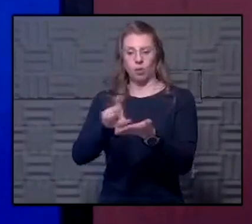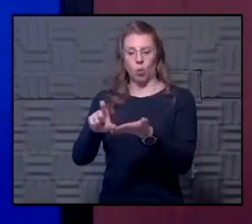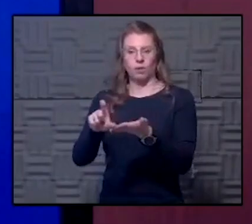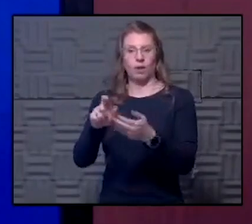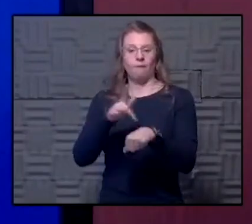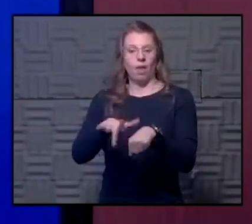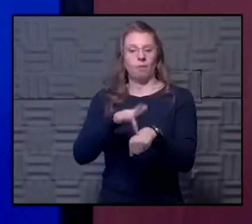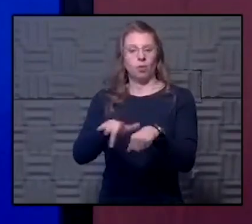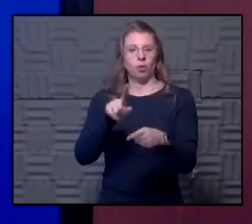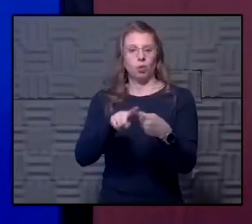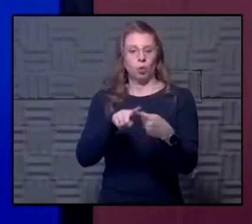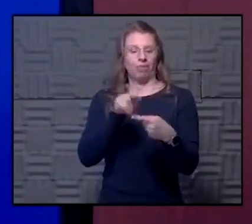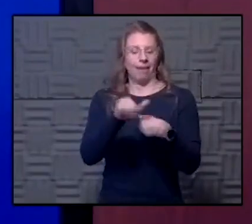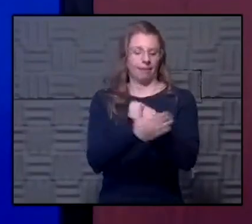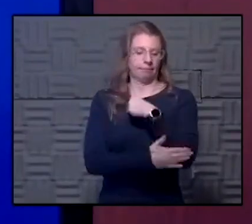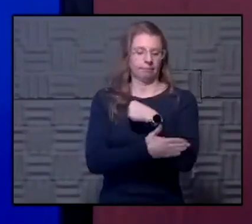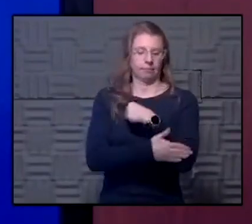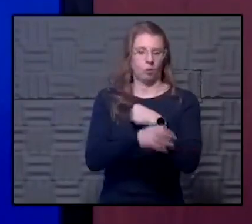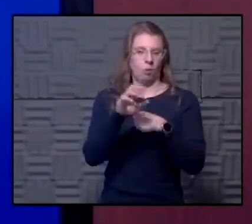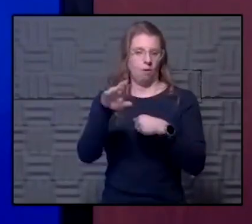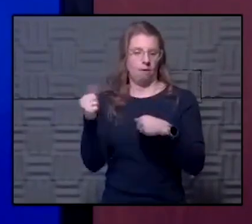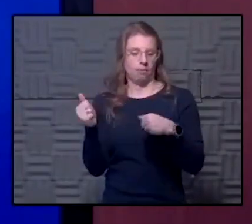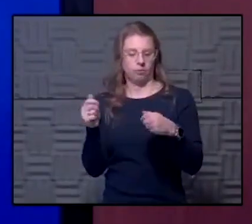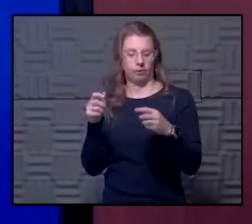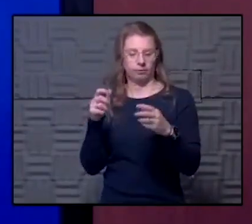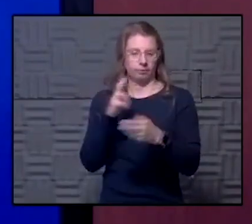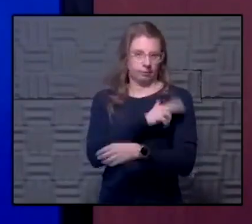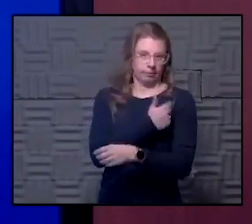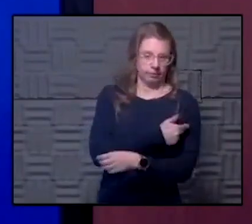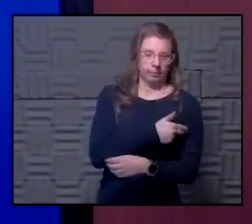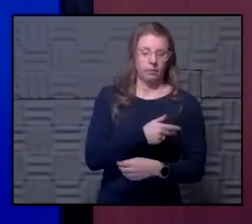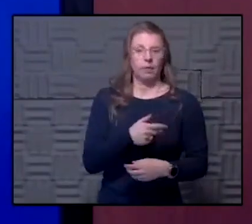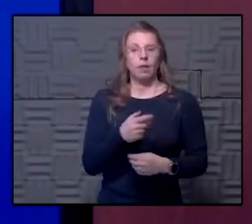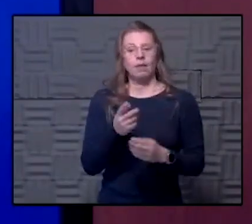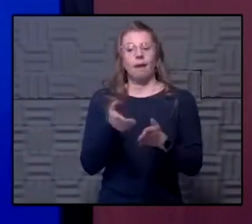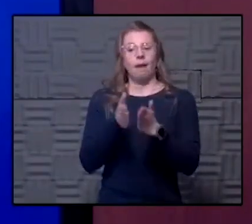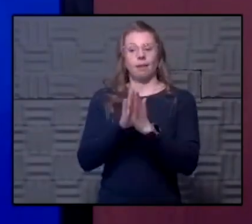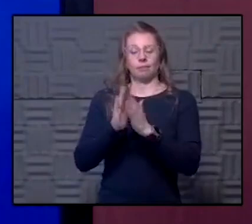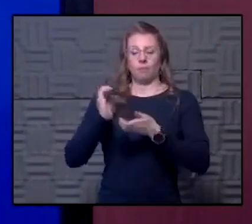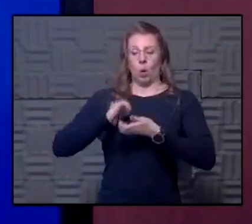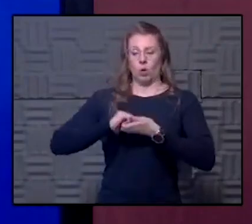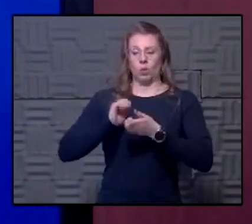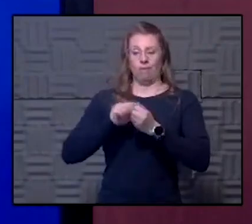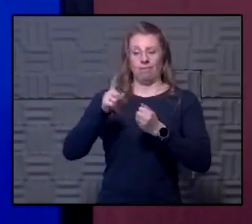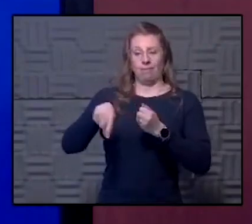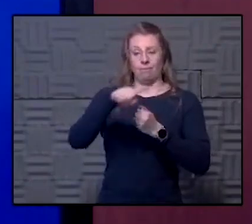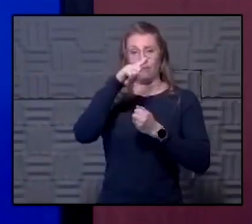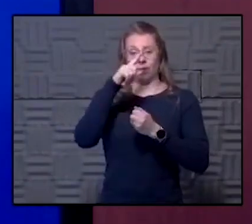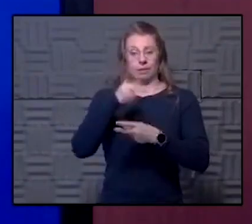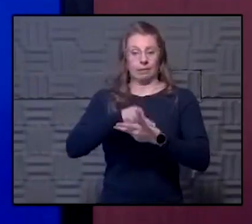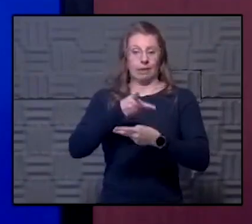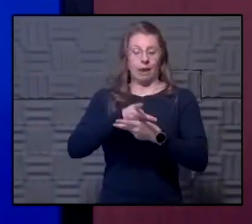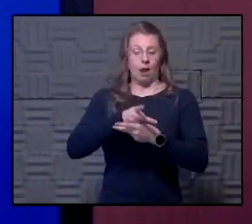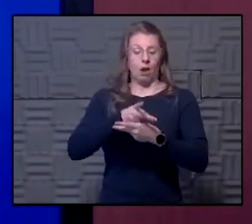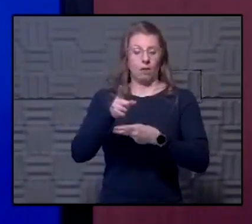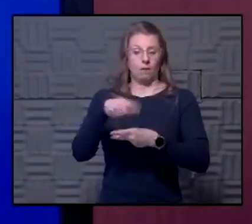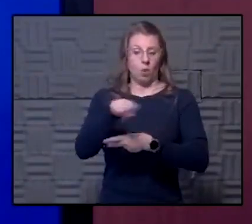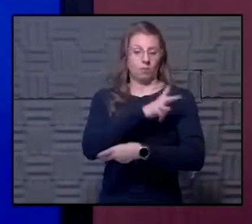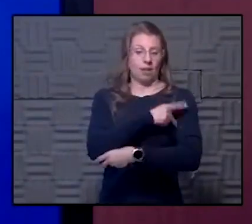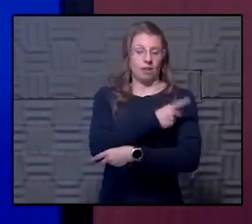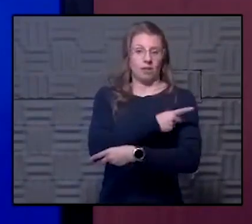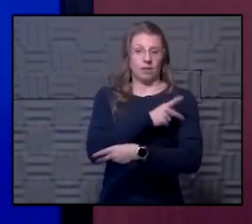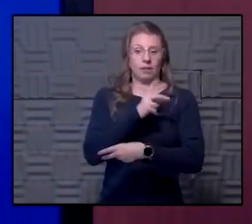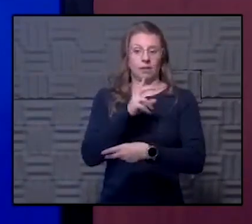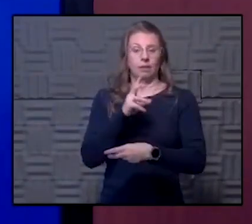available to the county and to others. They've asked us very clearly, though, to partner with them to take care of those patients over 65 that are